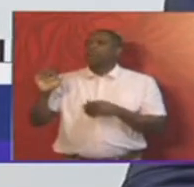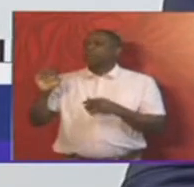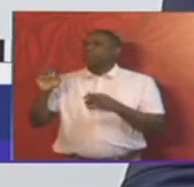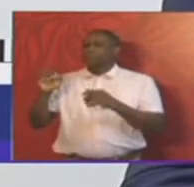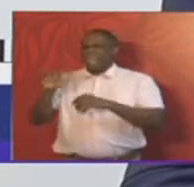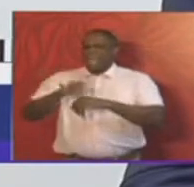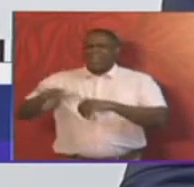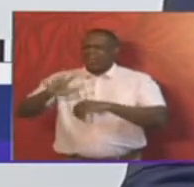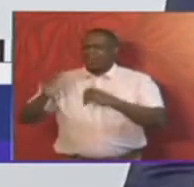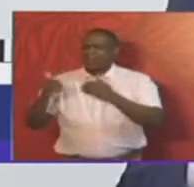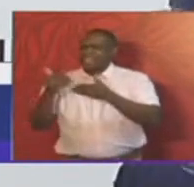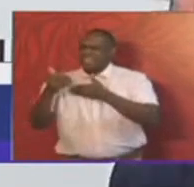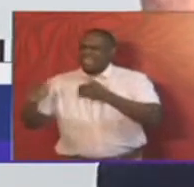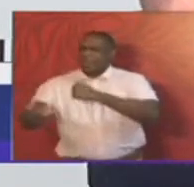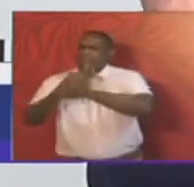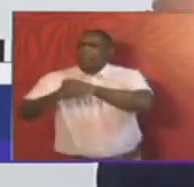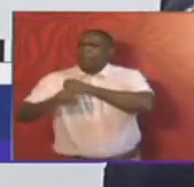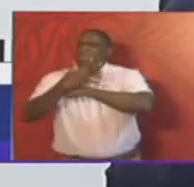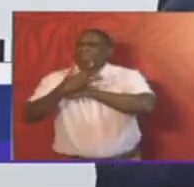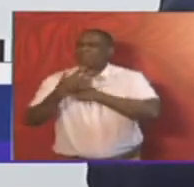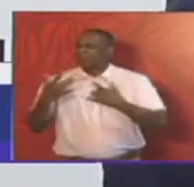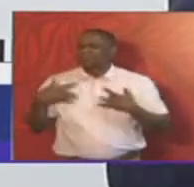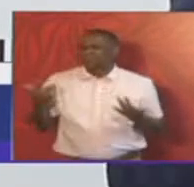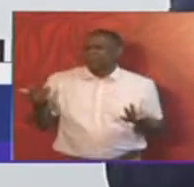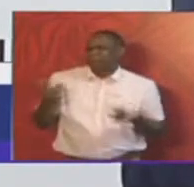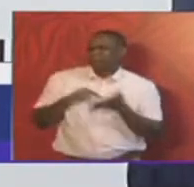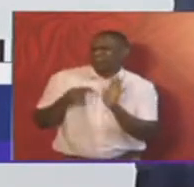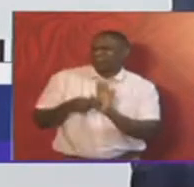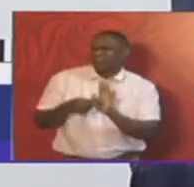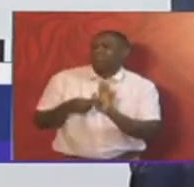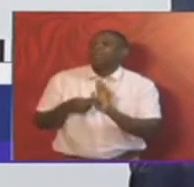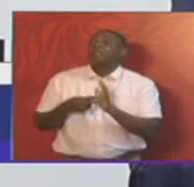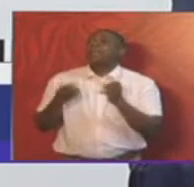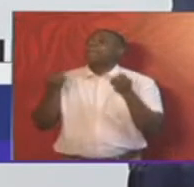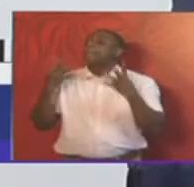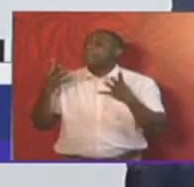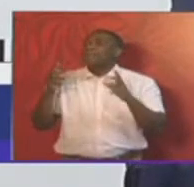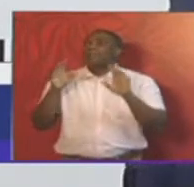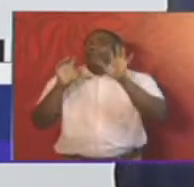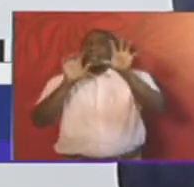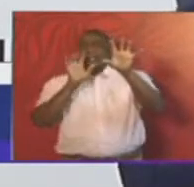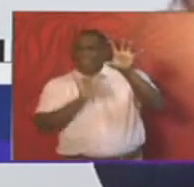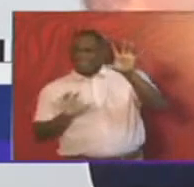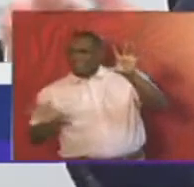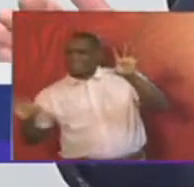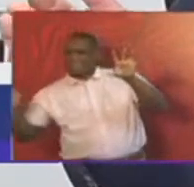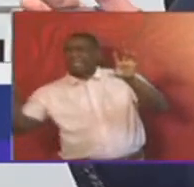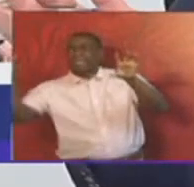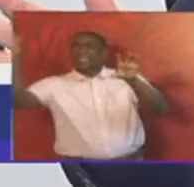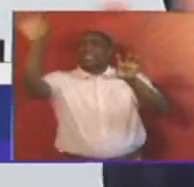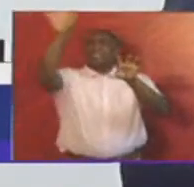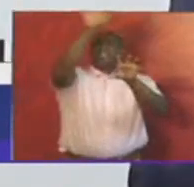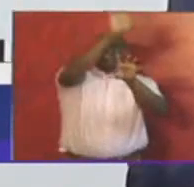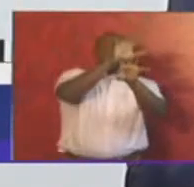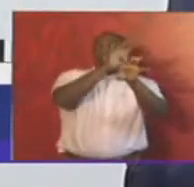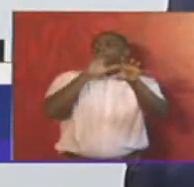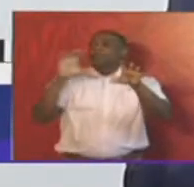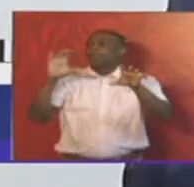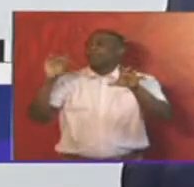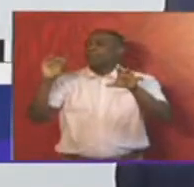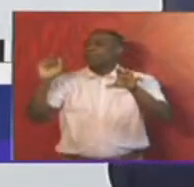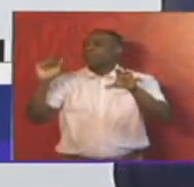talking about? There are many areas and pockets of communities in the coastal areas and even